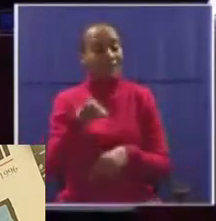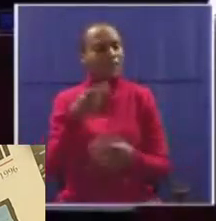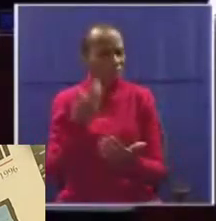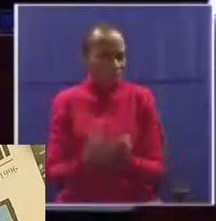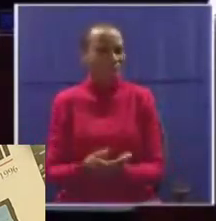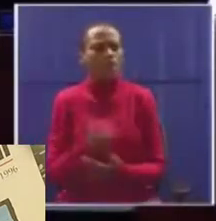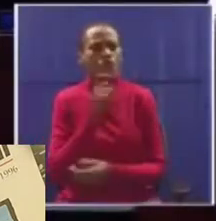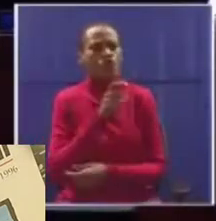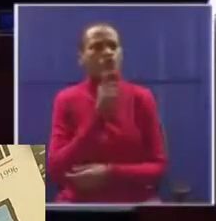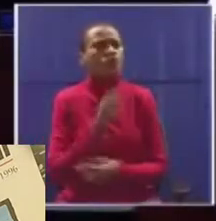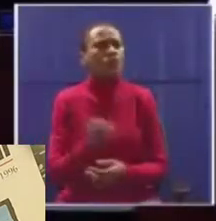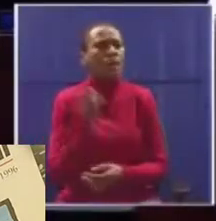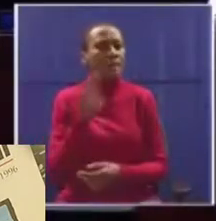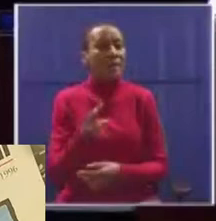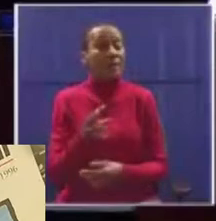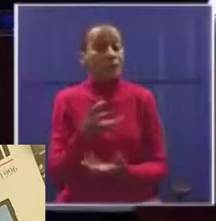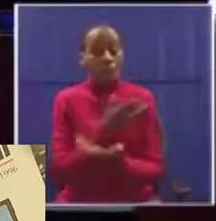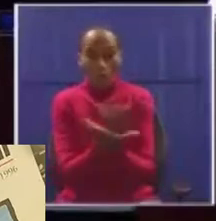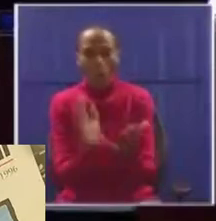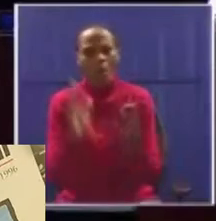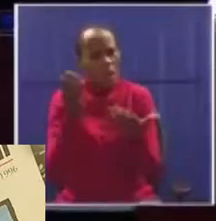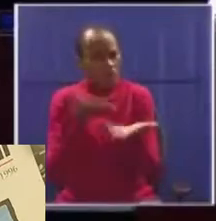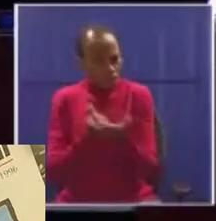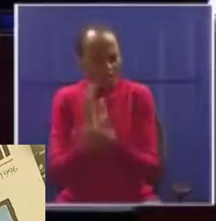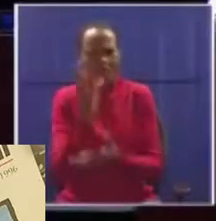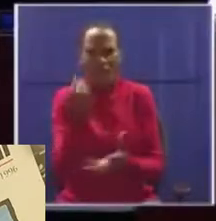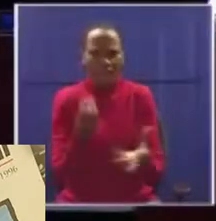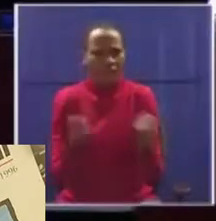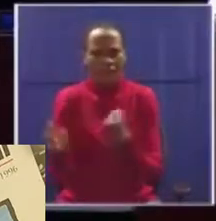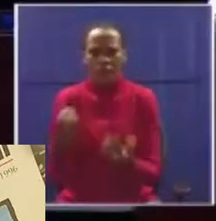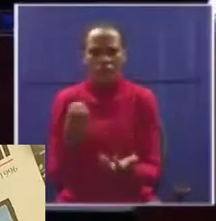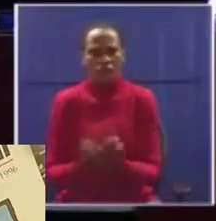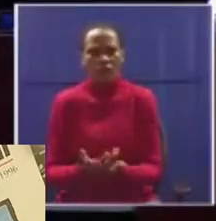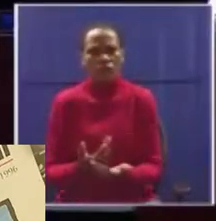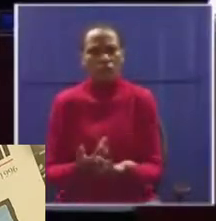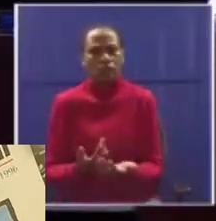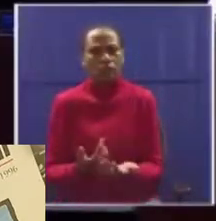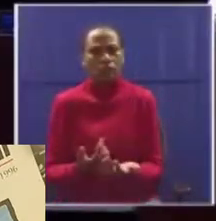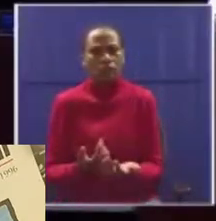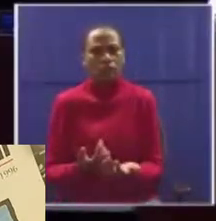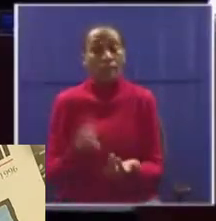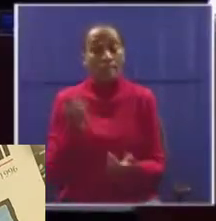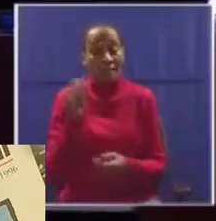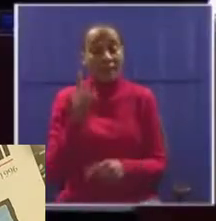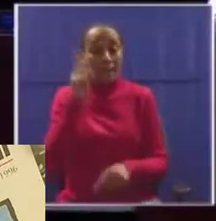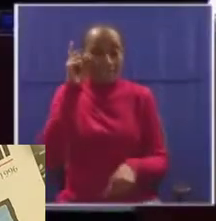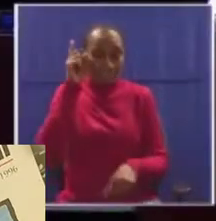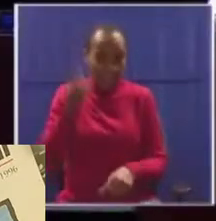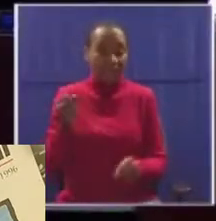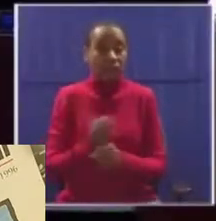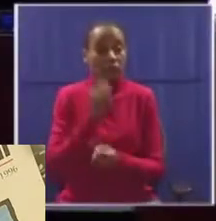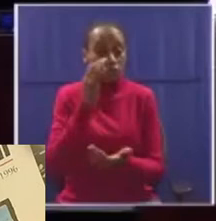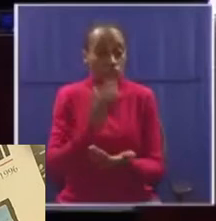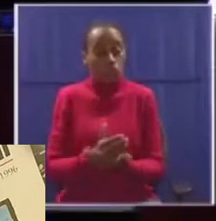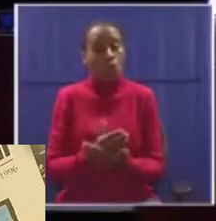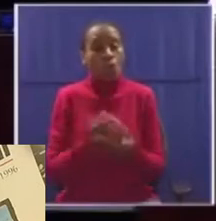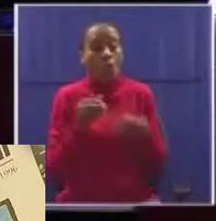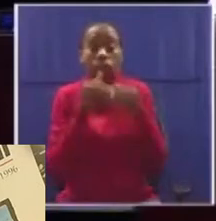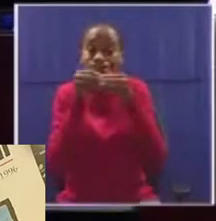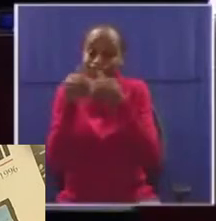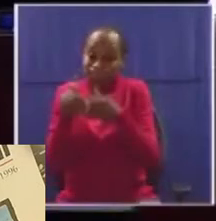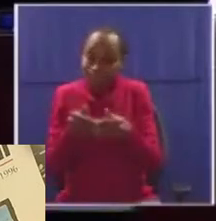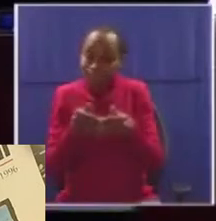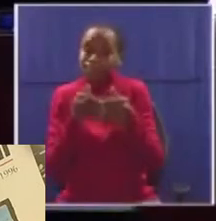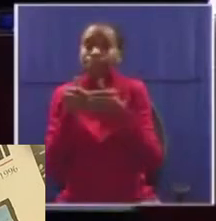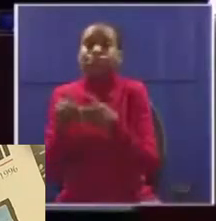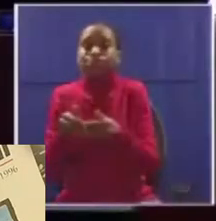that can not be denied but must in all circumstances to warranted and curtailed